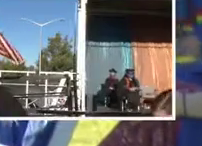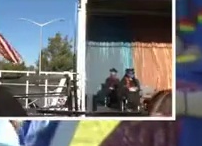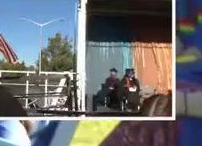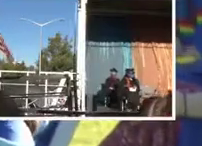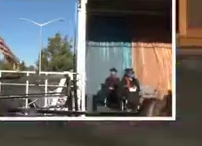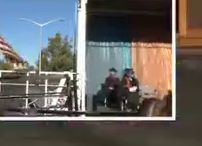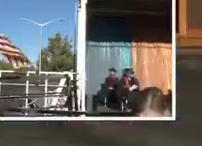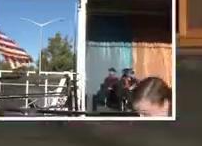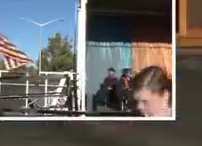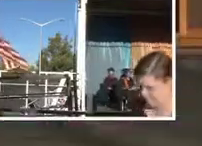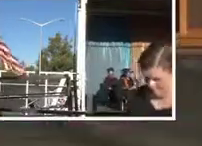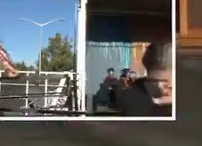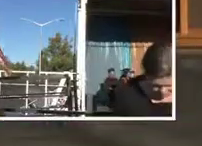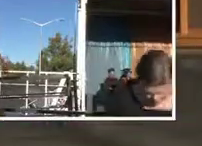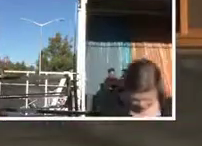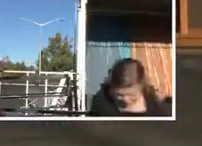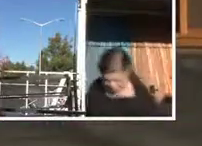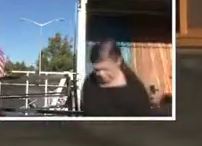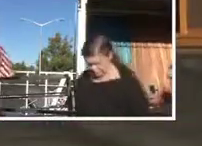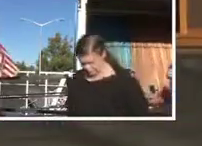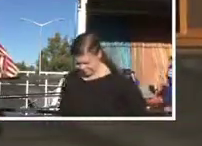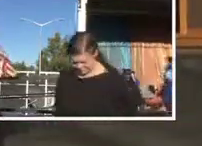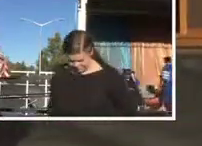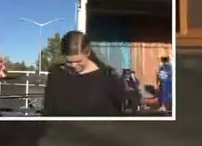Thank you.